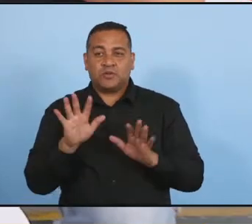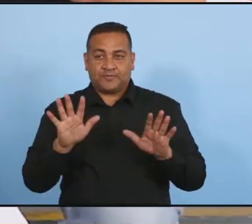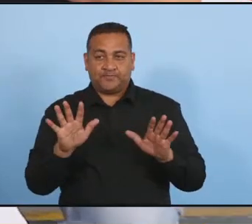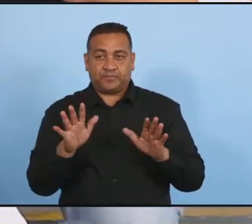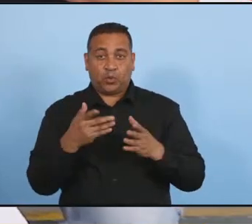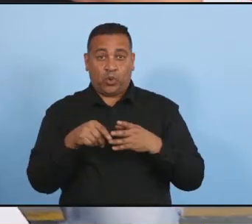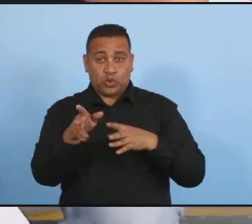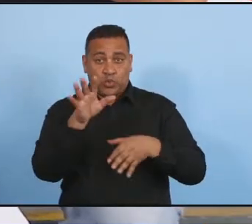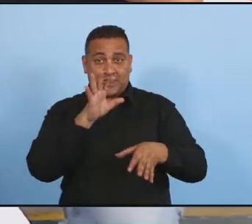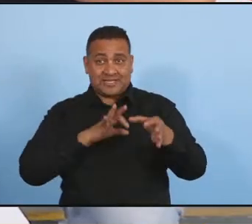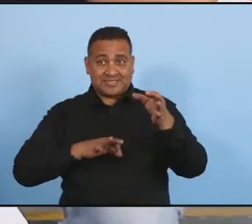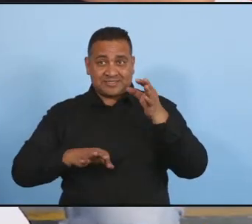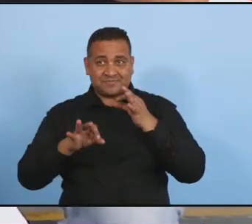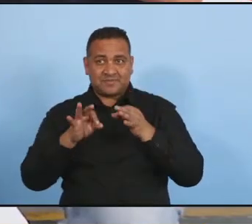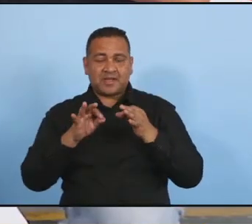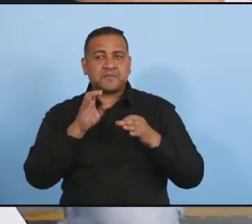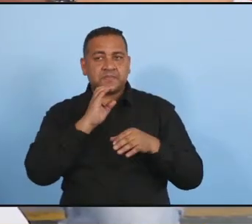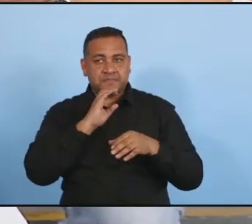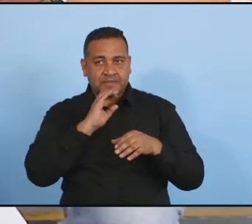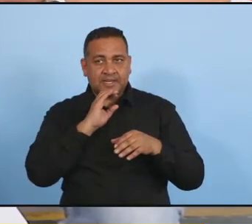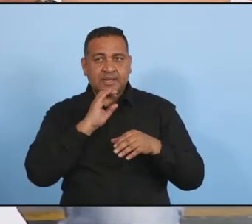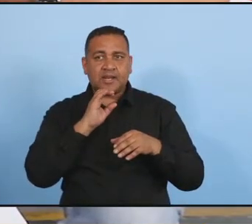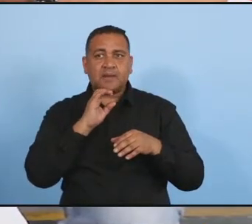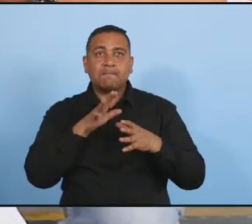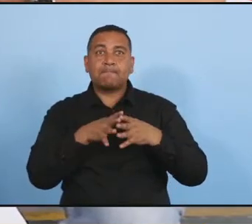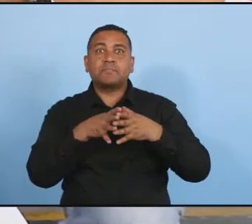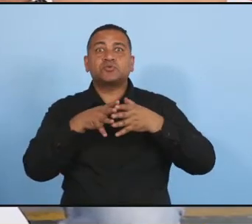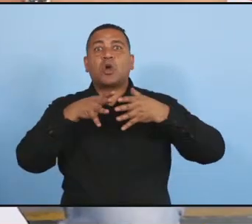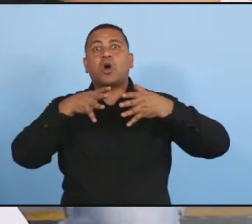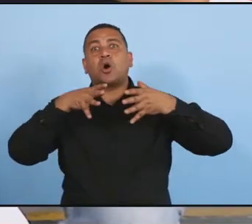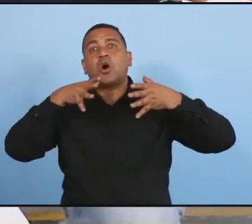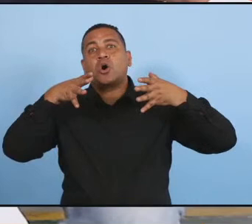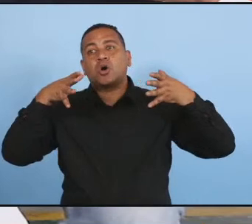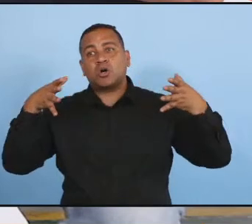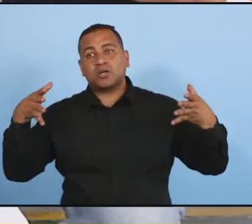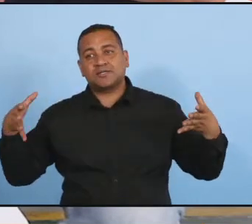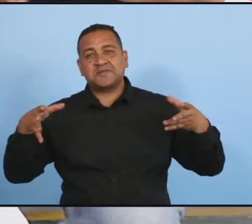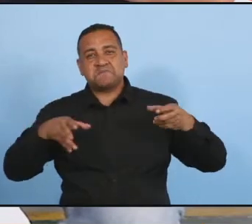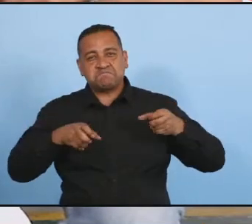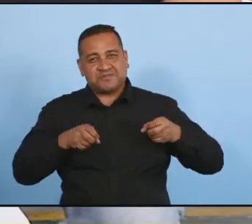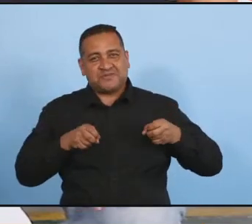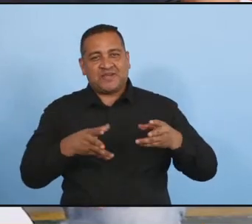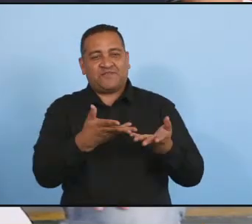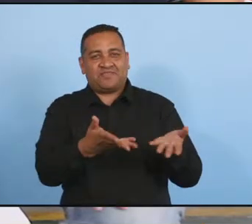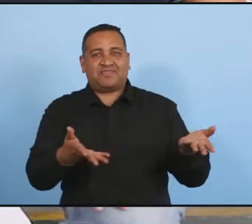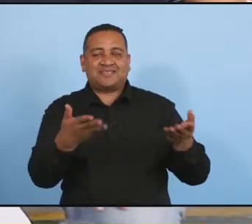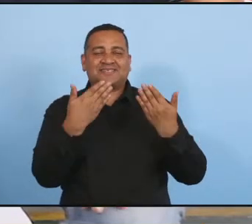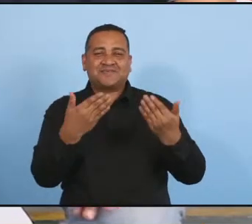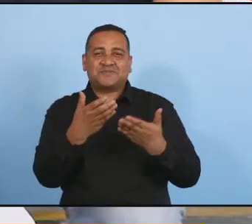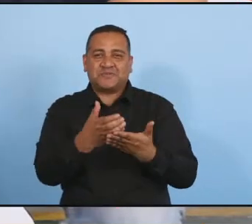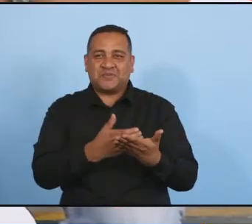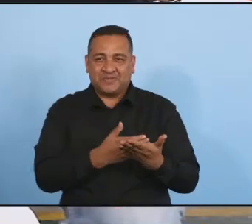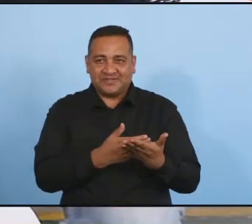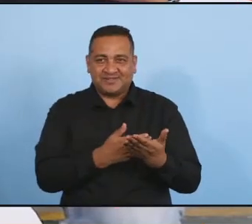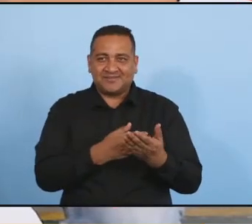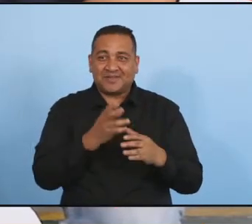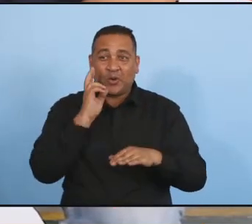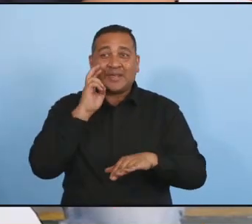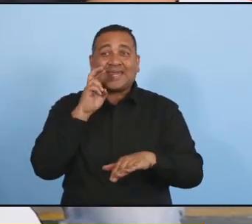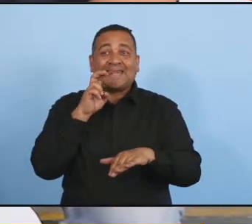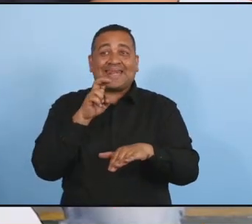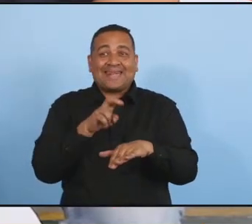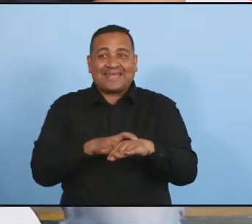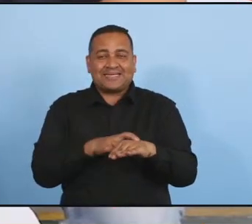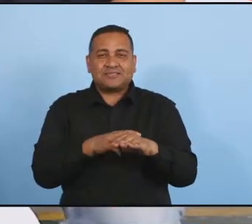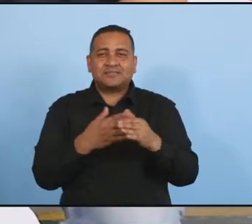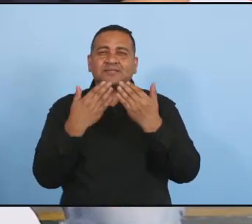certainly seems to be a flurry and a huge amount of opportunity, and that is why you got to come here. Anyway, thank you so much.